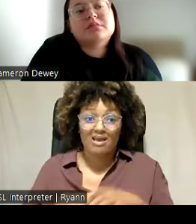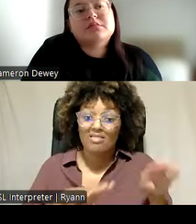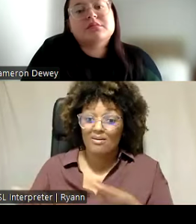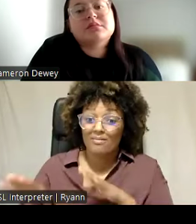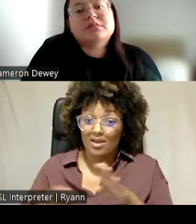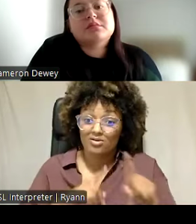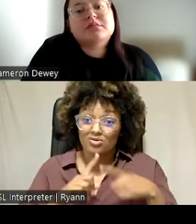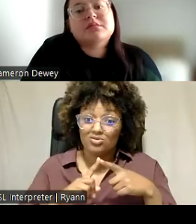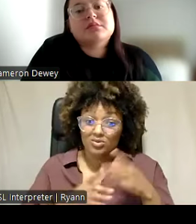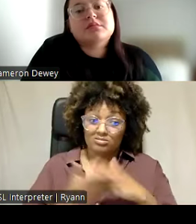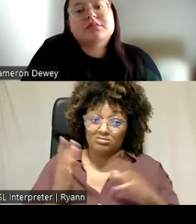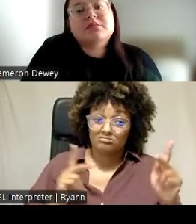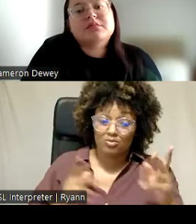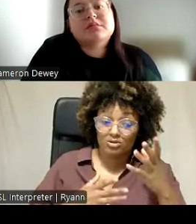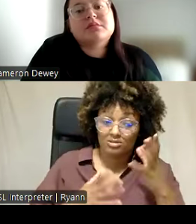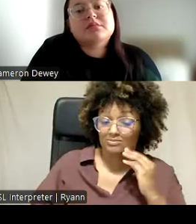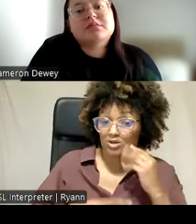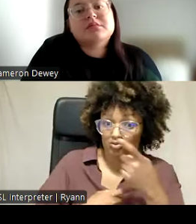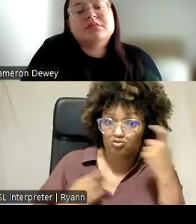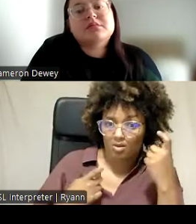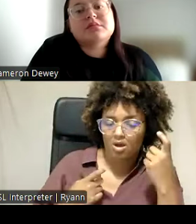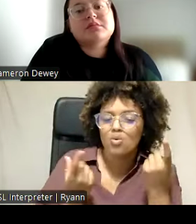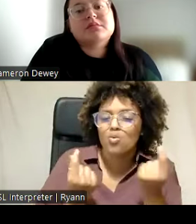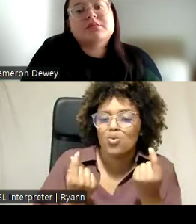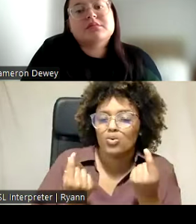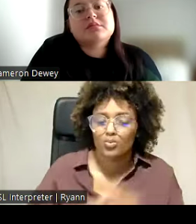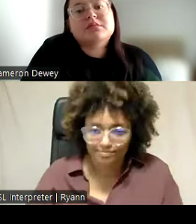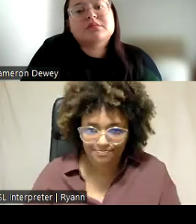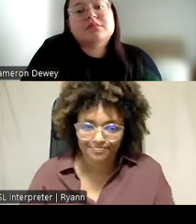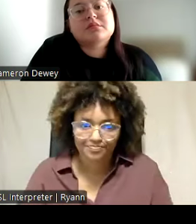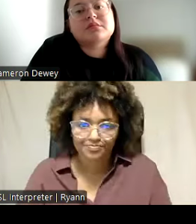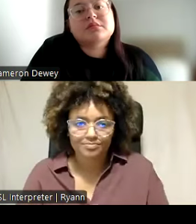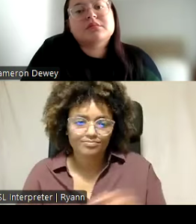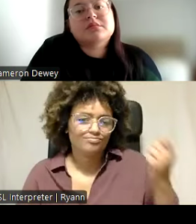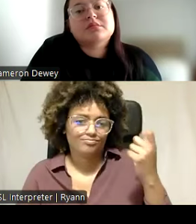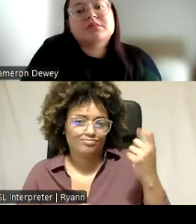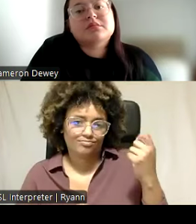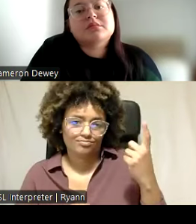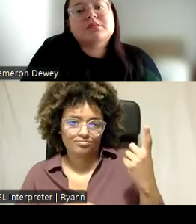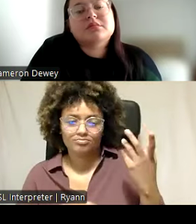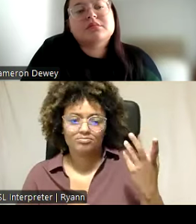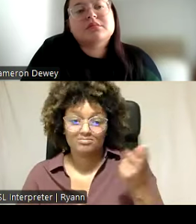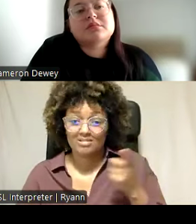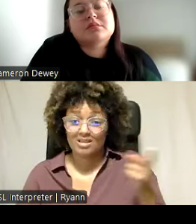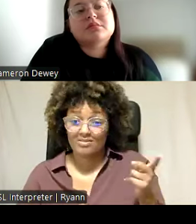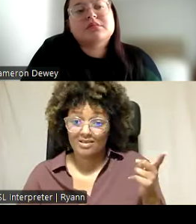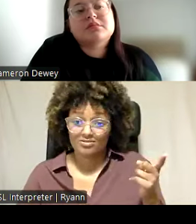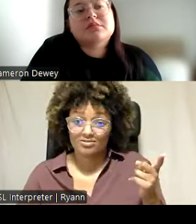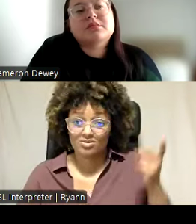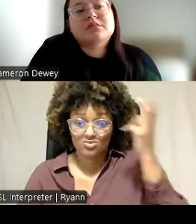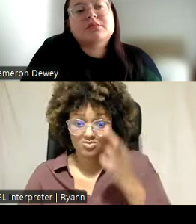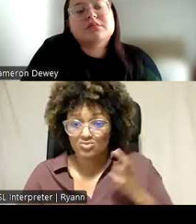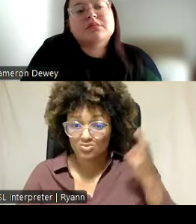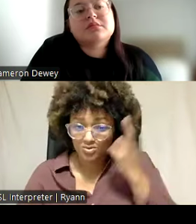trauma. I do want to say that while we do not discourage anyone from exploring the reasoning of the proposed shift to habits